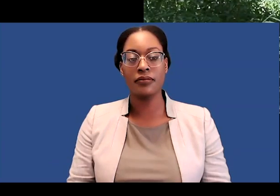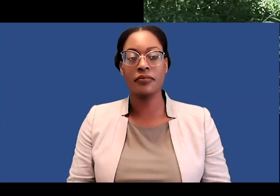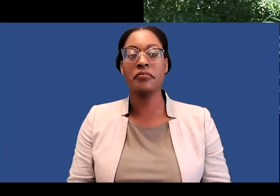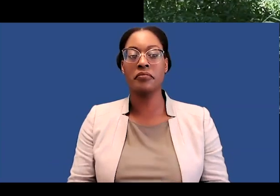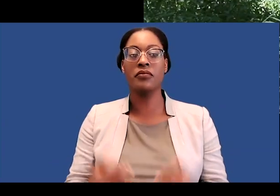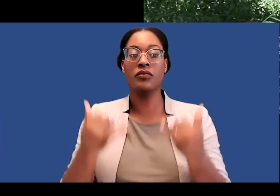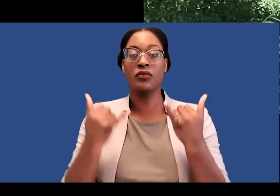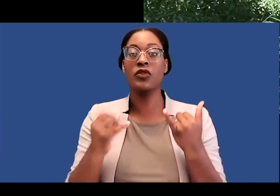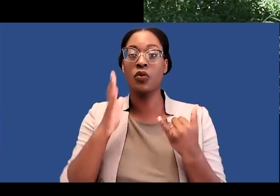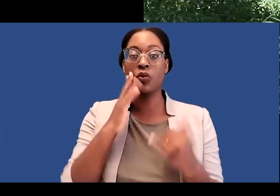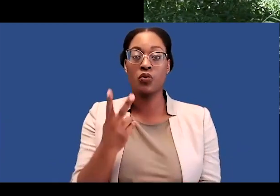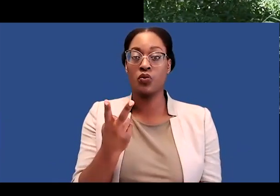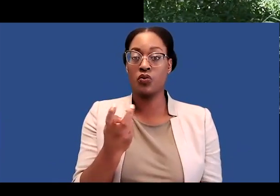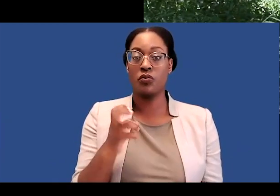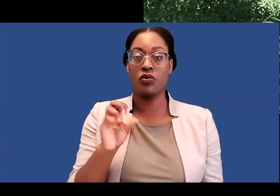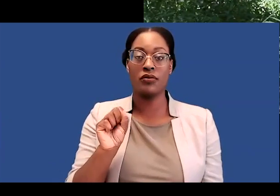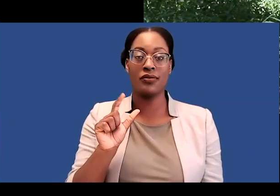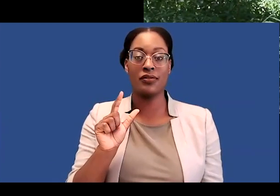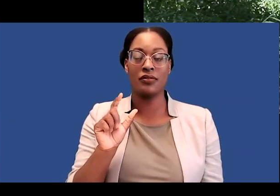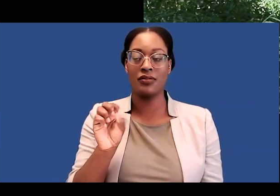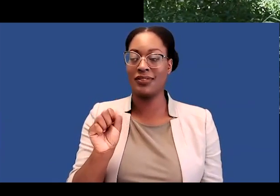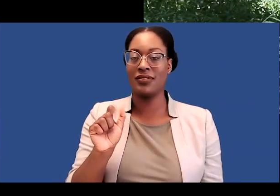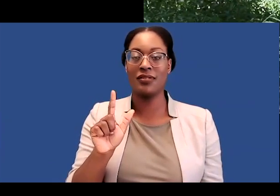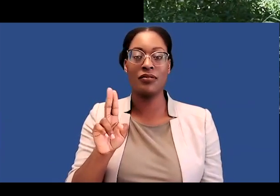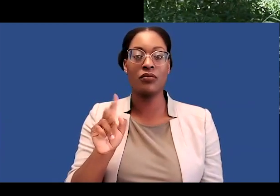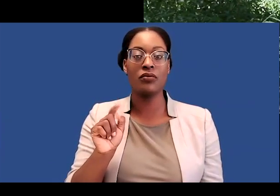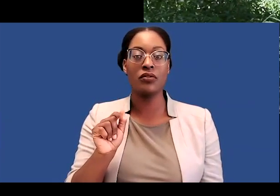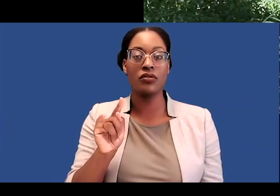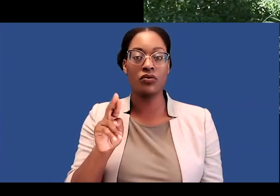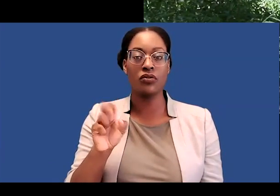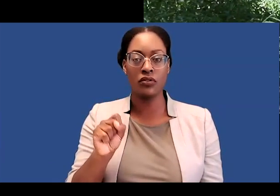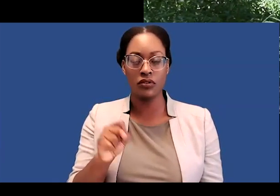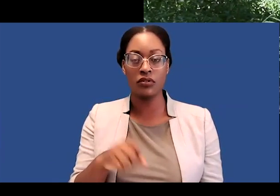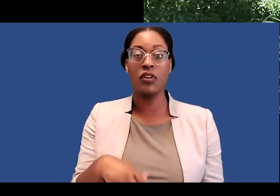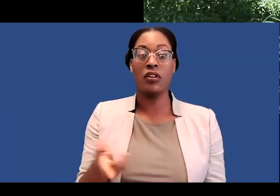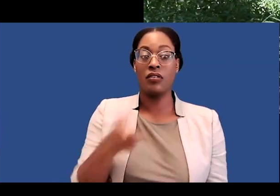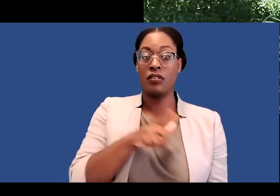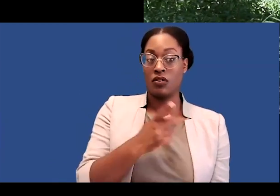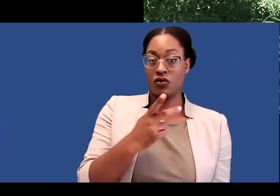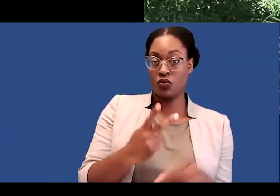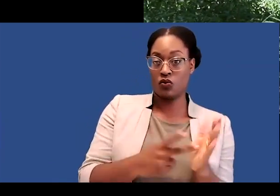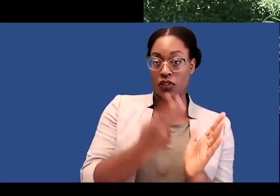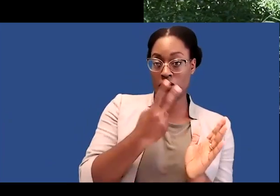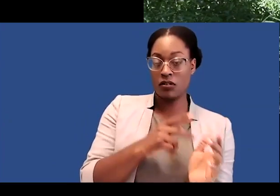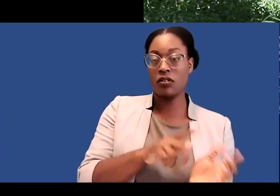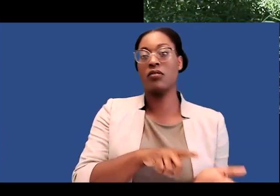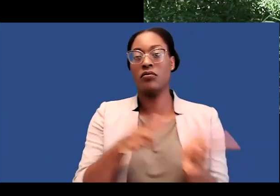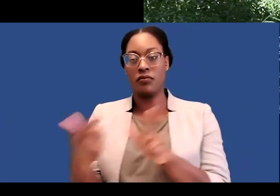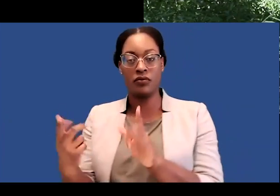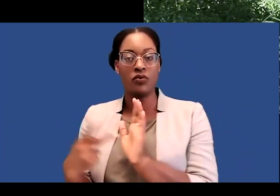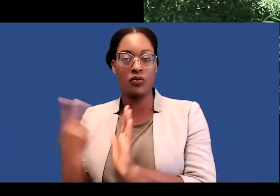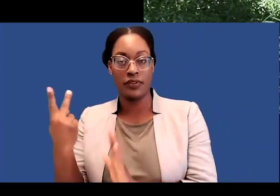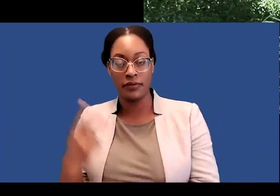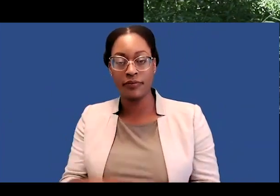Now we're going to do 2 more salutations, 1 on each side. And we're going to move at the pace of our breathing. So we're going to